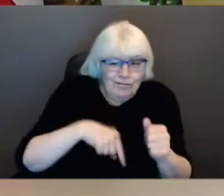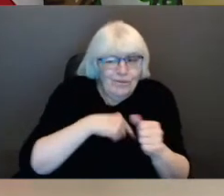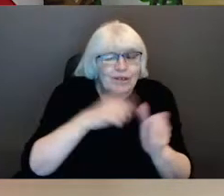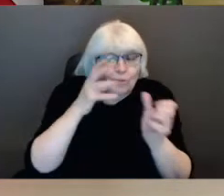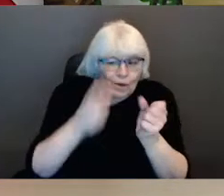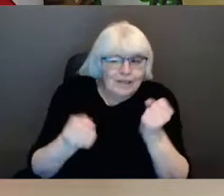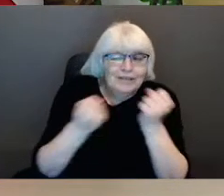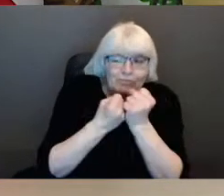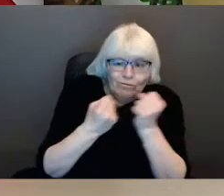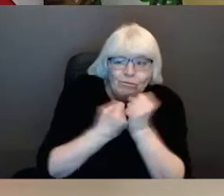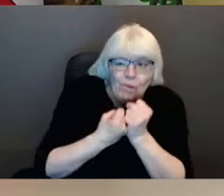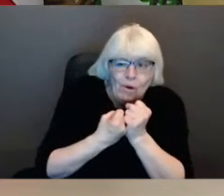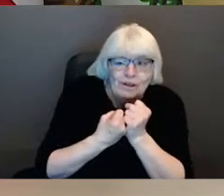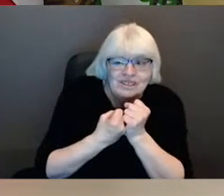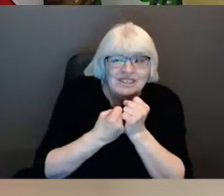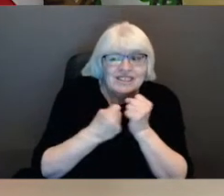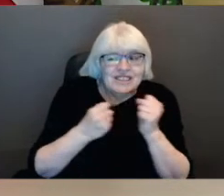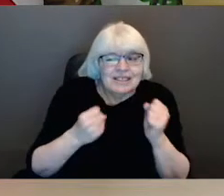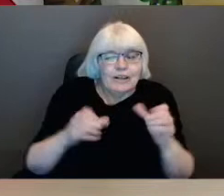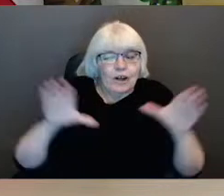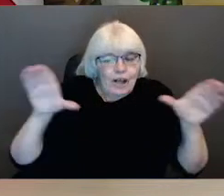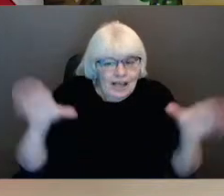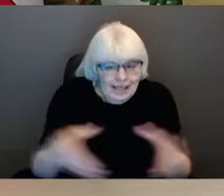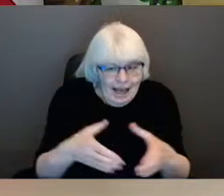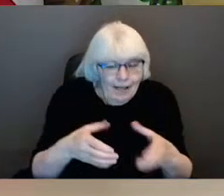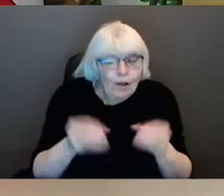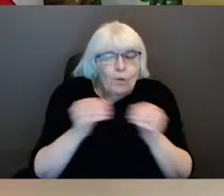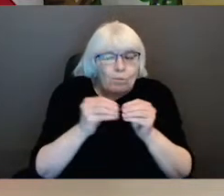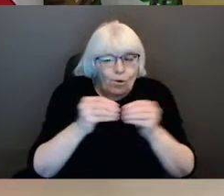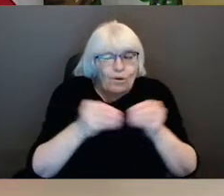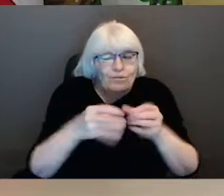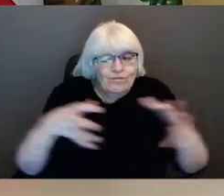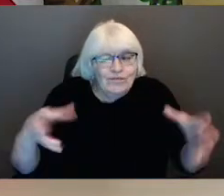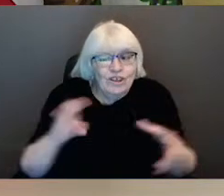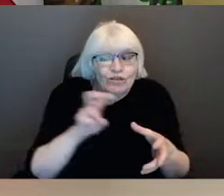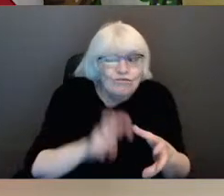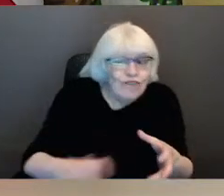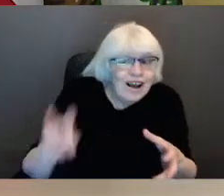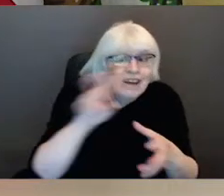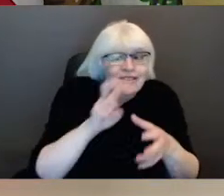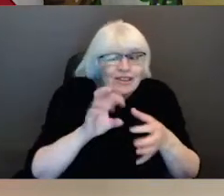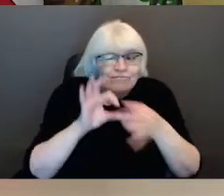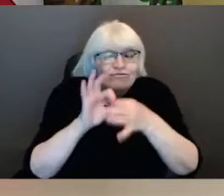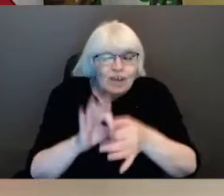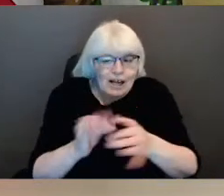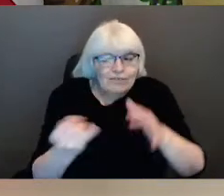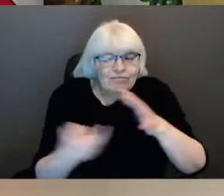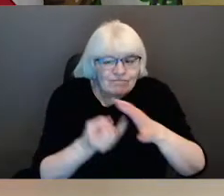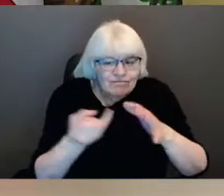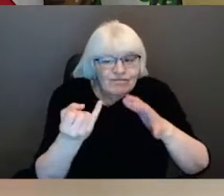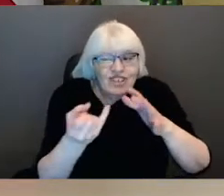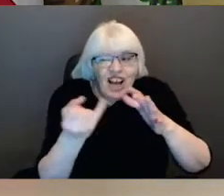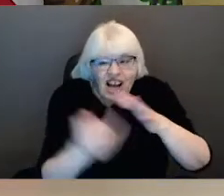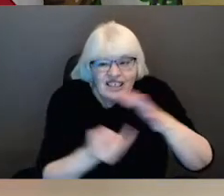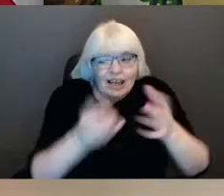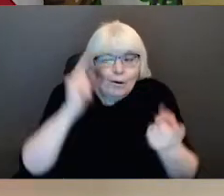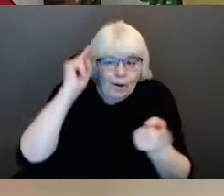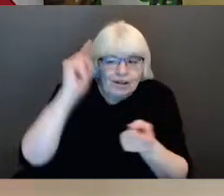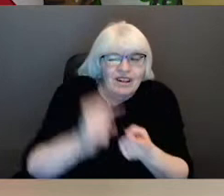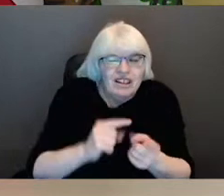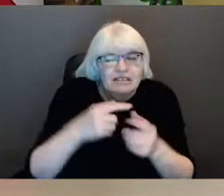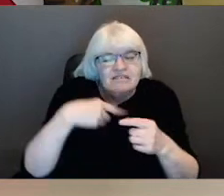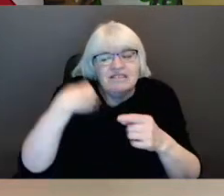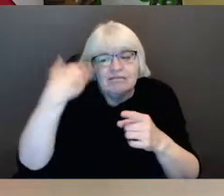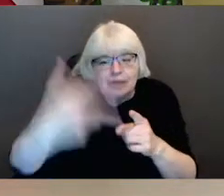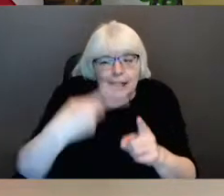and reducing travel-related isolation later this month. This whole pandemic has been challenging for everyone